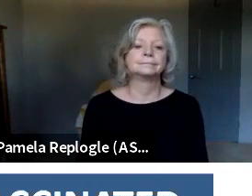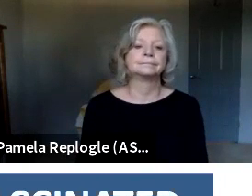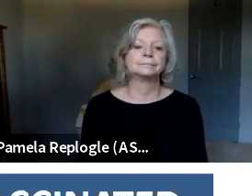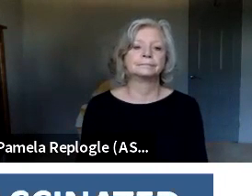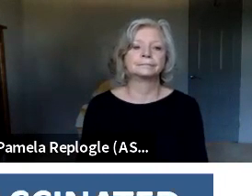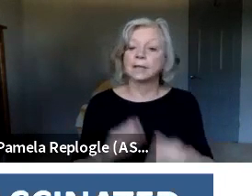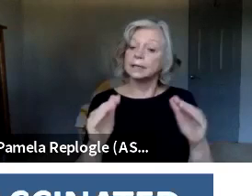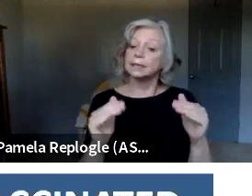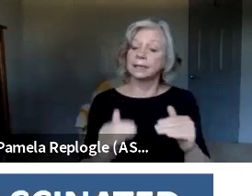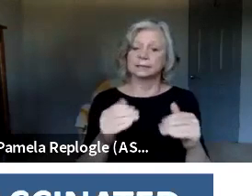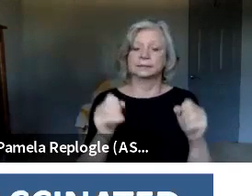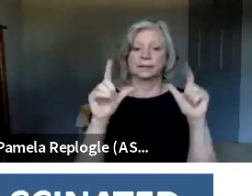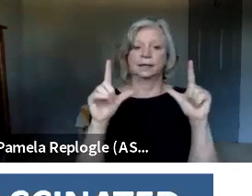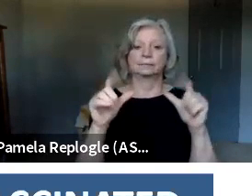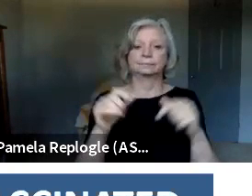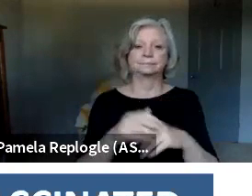Next slide, please.